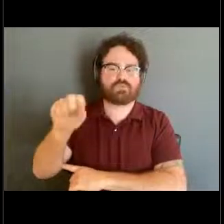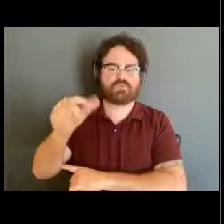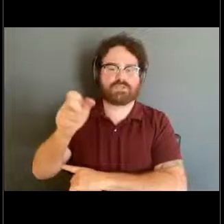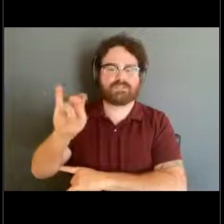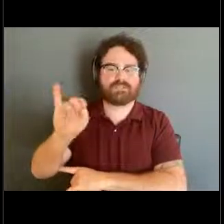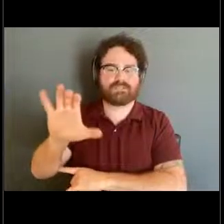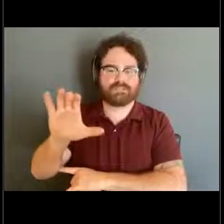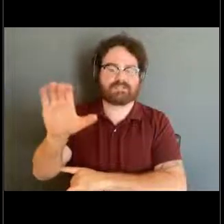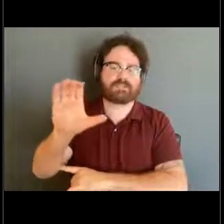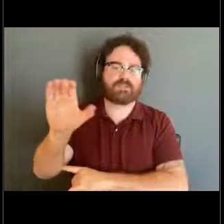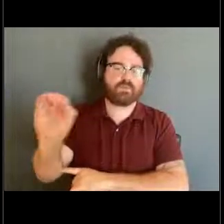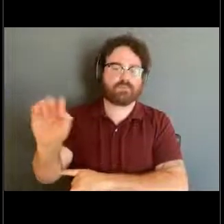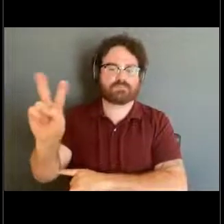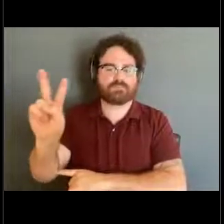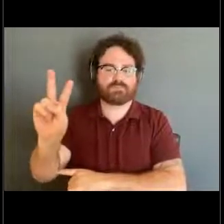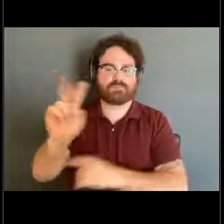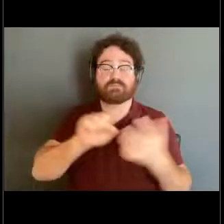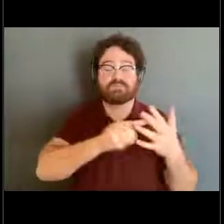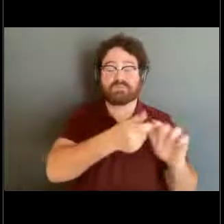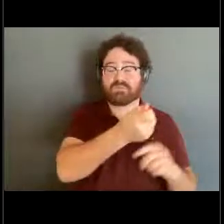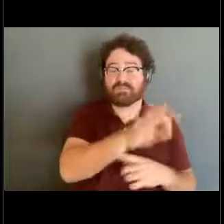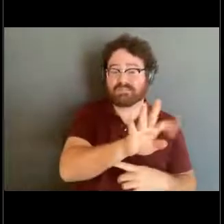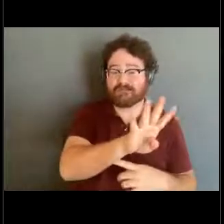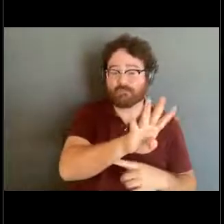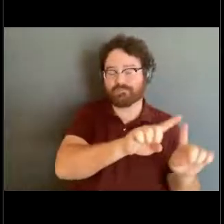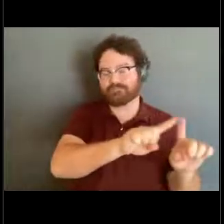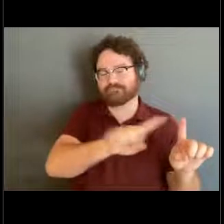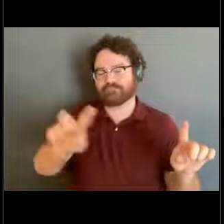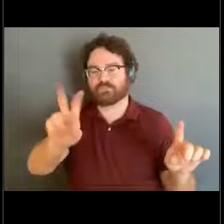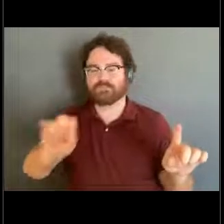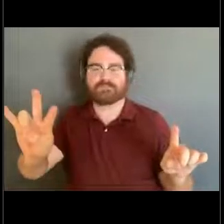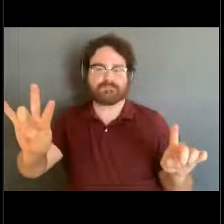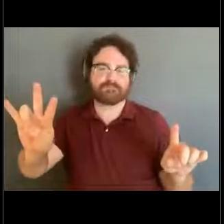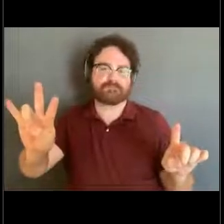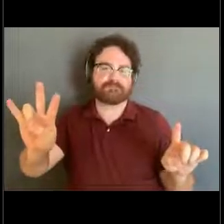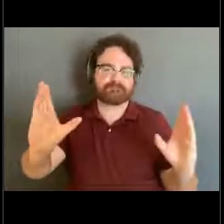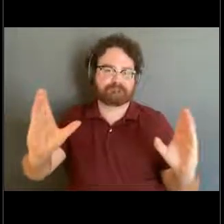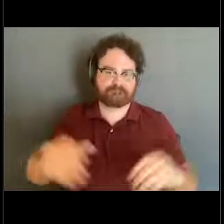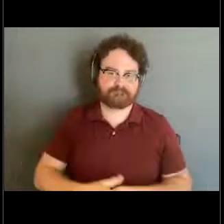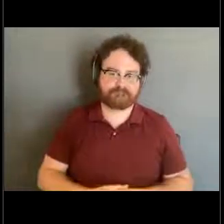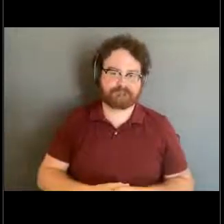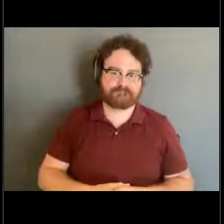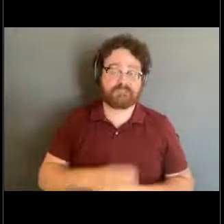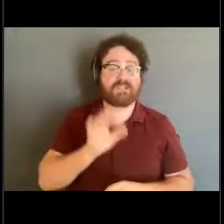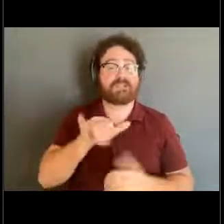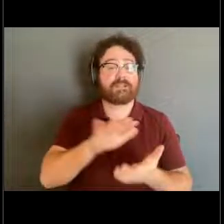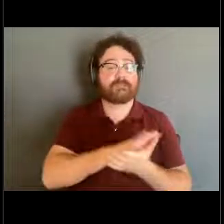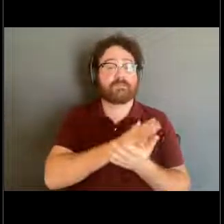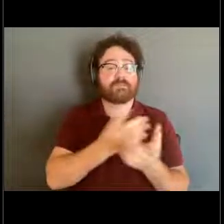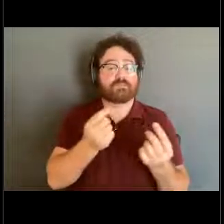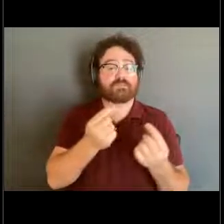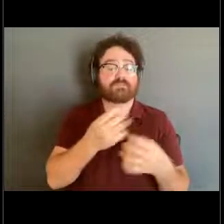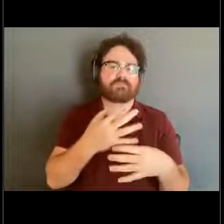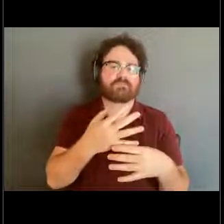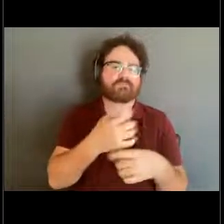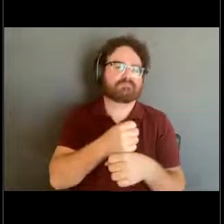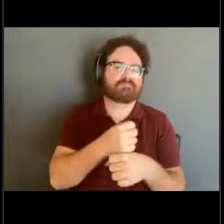from 1994 to 2007. It summarizes what is known about